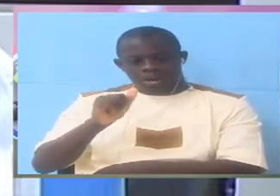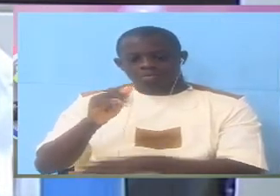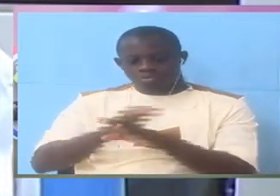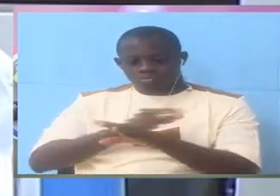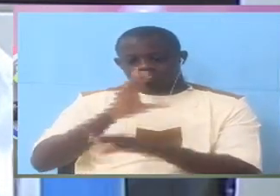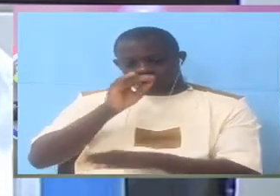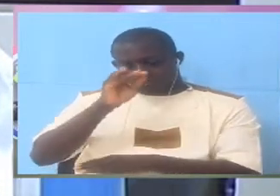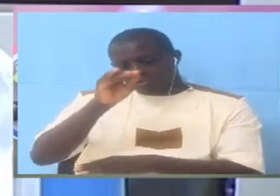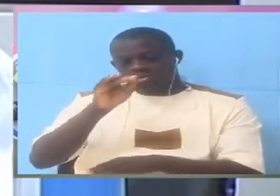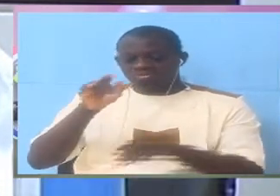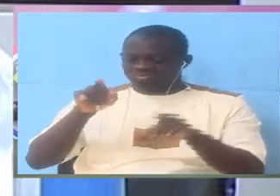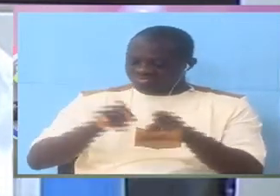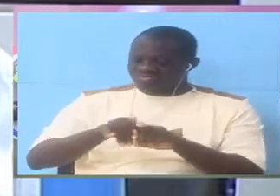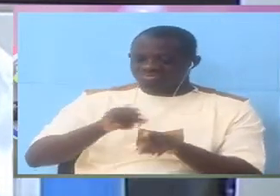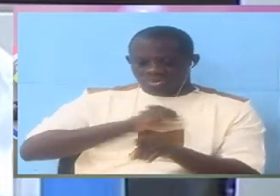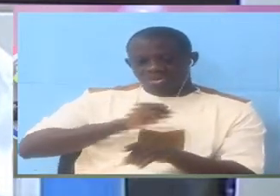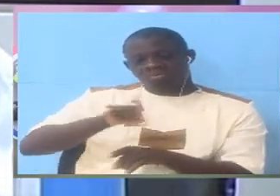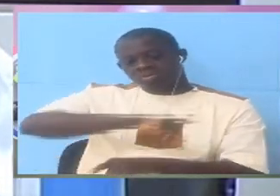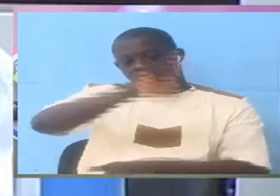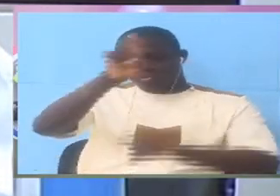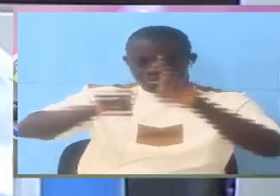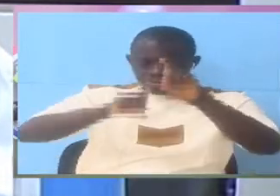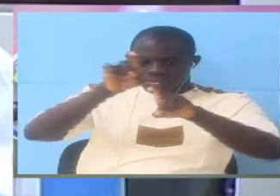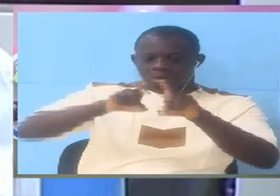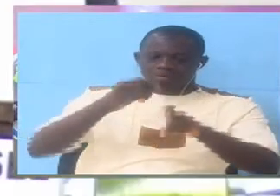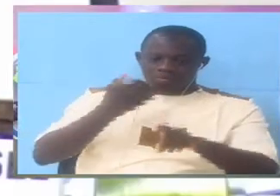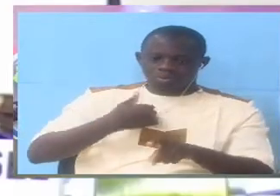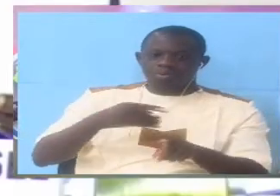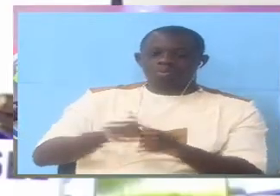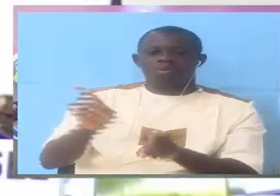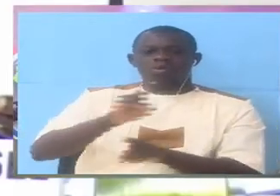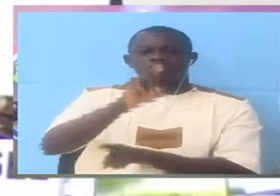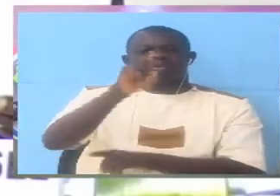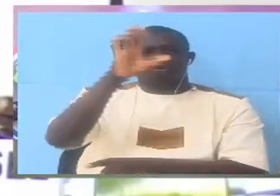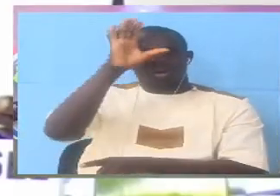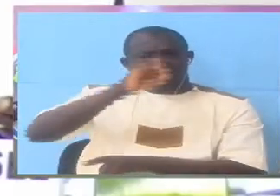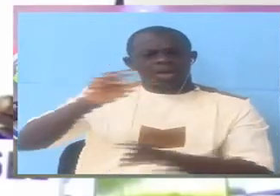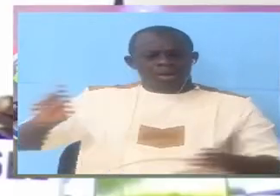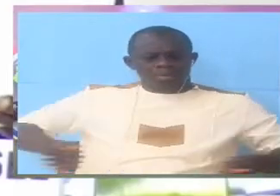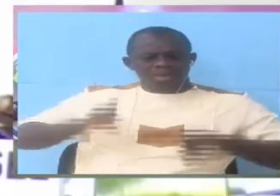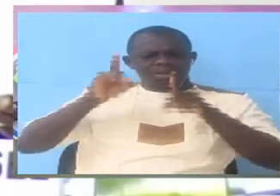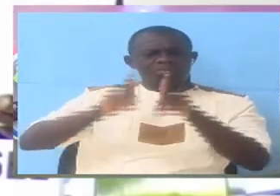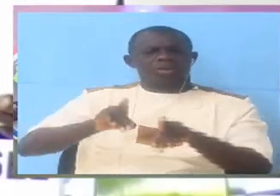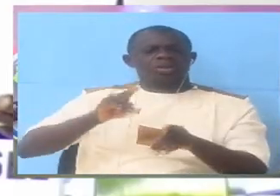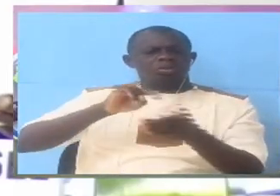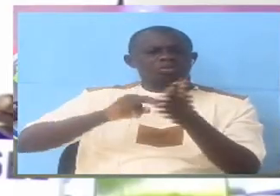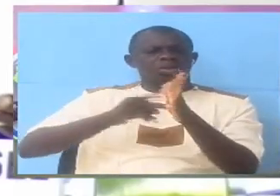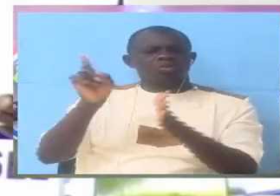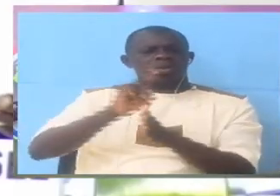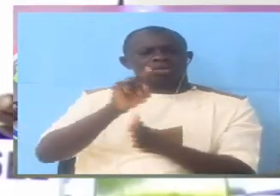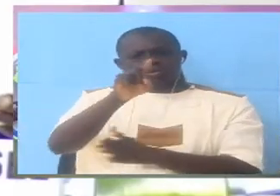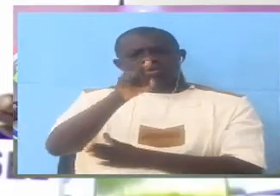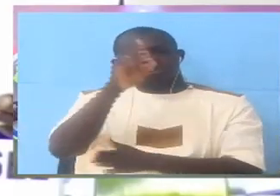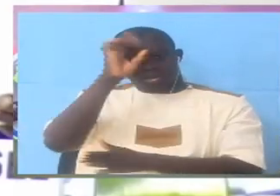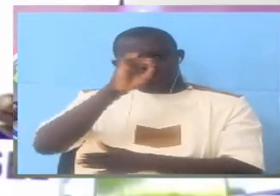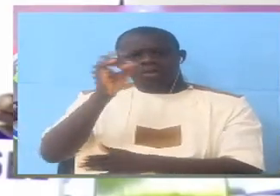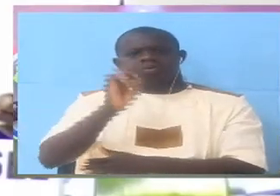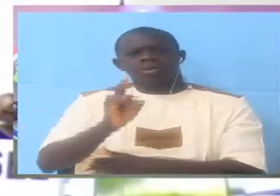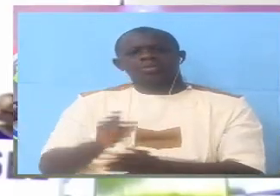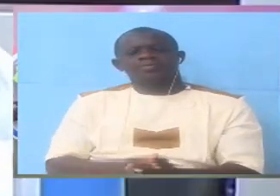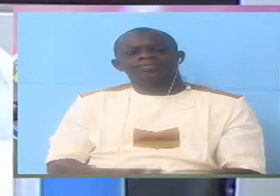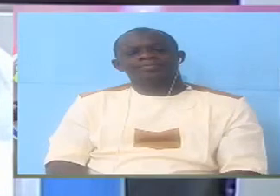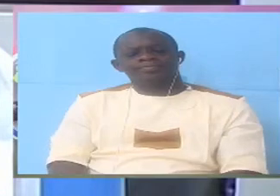was the one questioning. What do you understand participate to mean? When